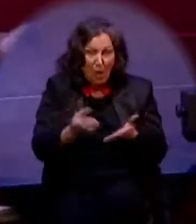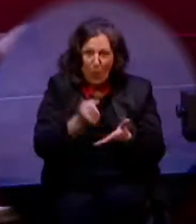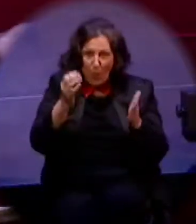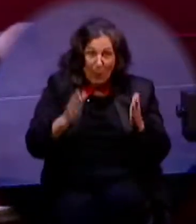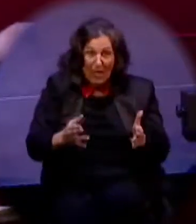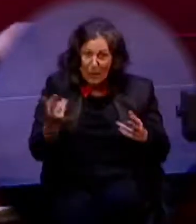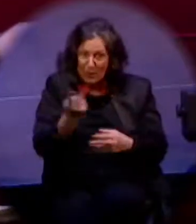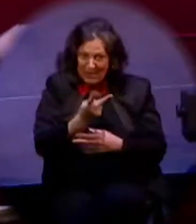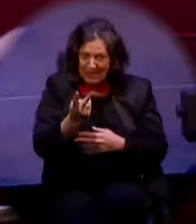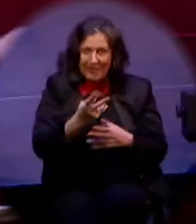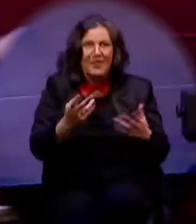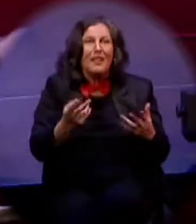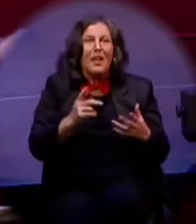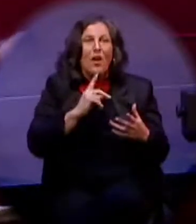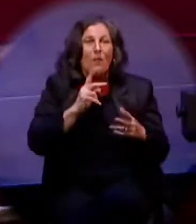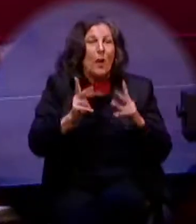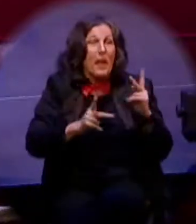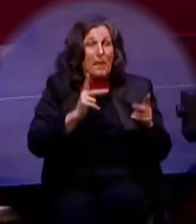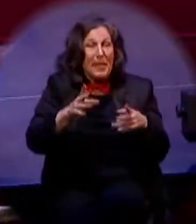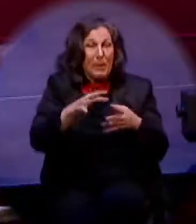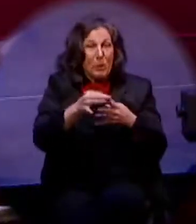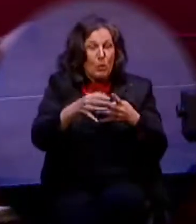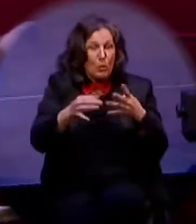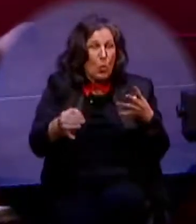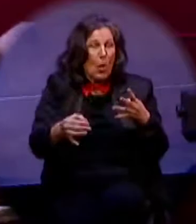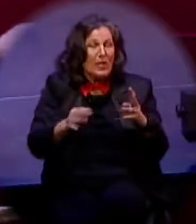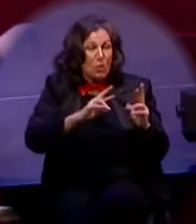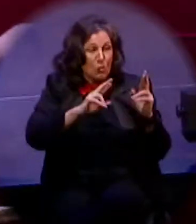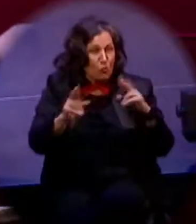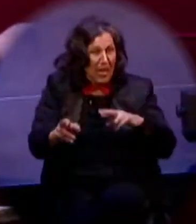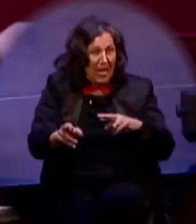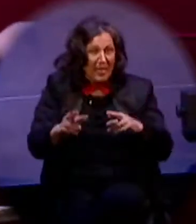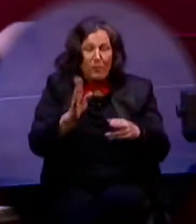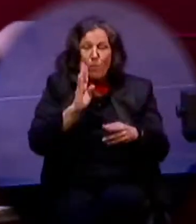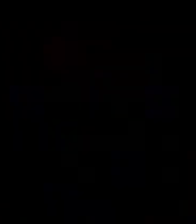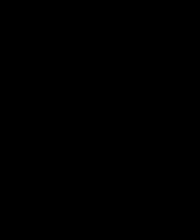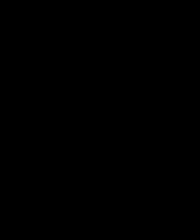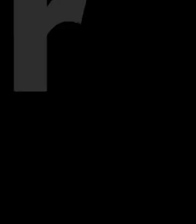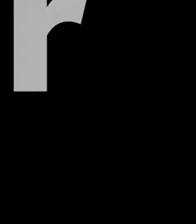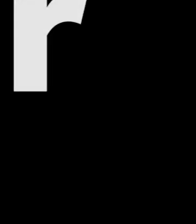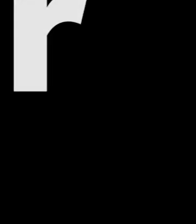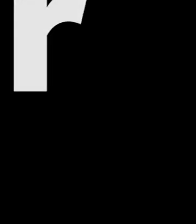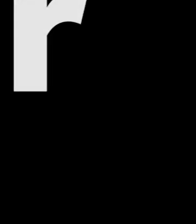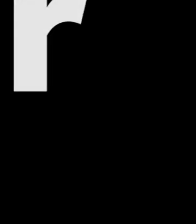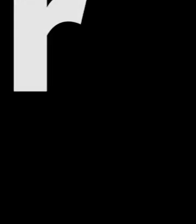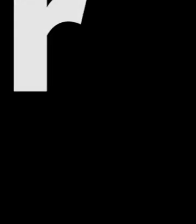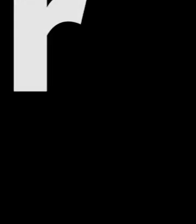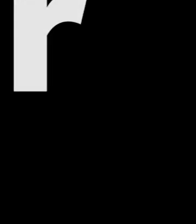the winner of the People's Choice Award ready for Brooklyn Free Speech TV is...